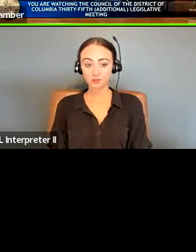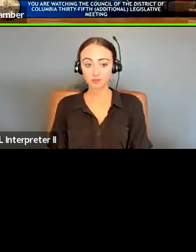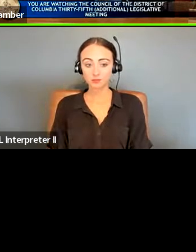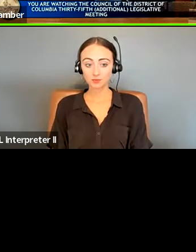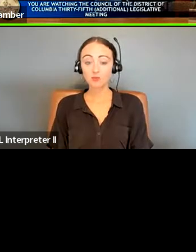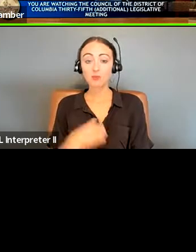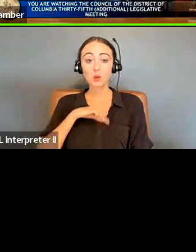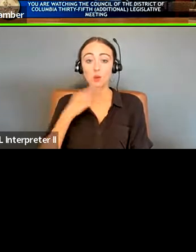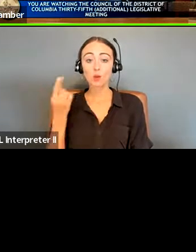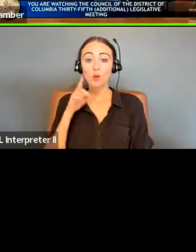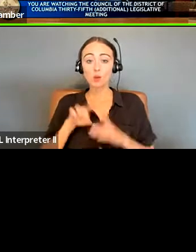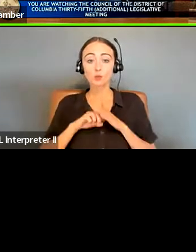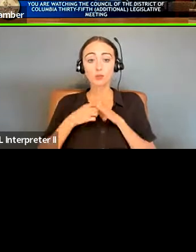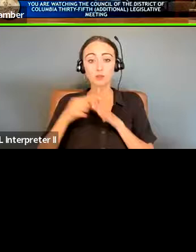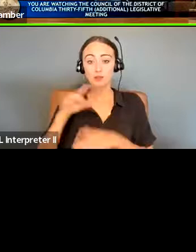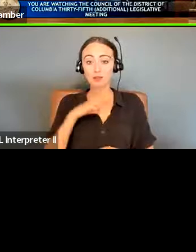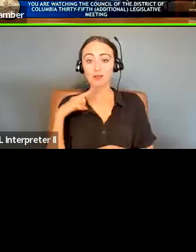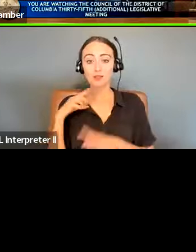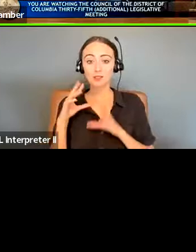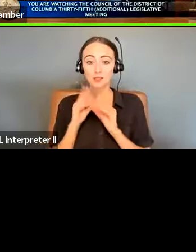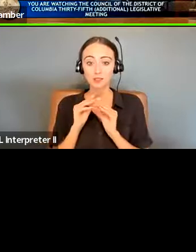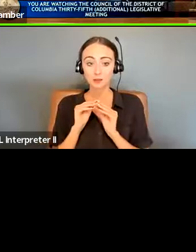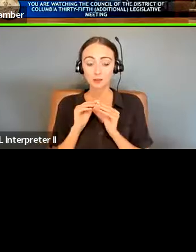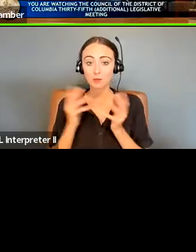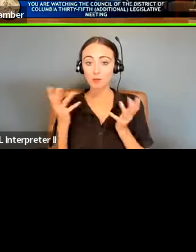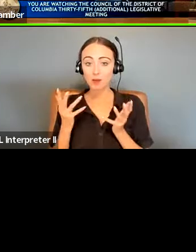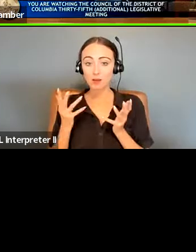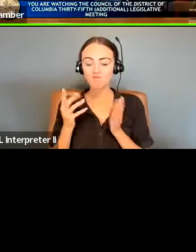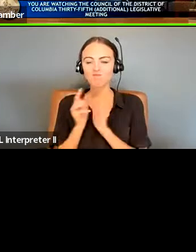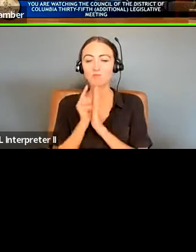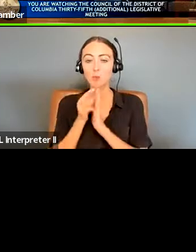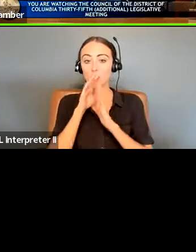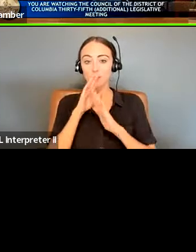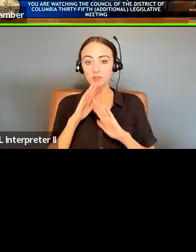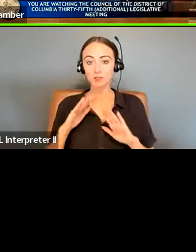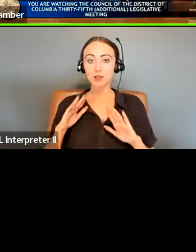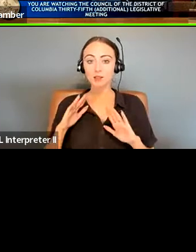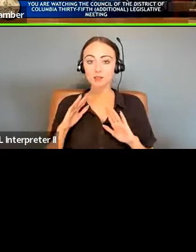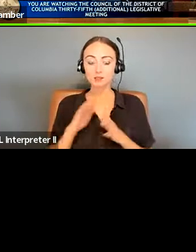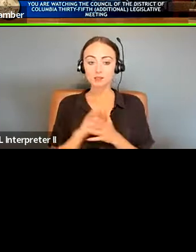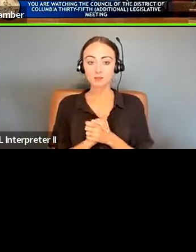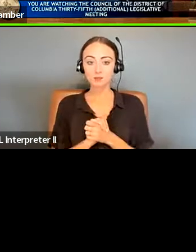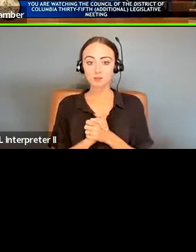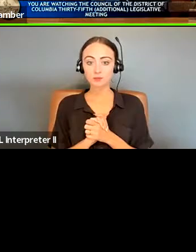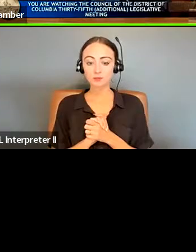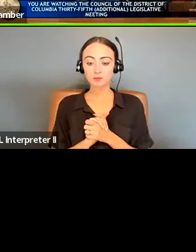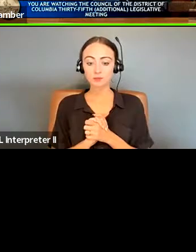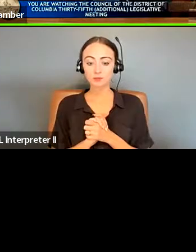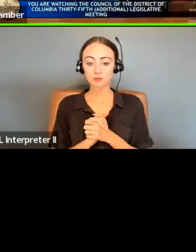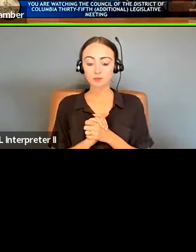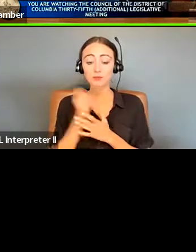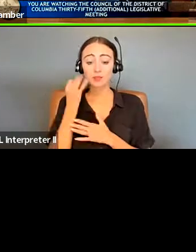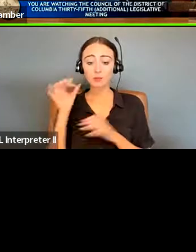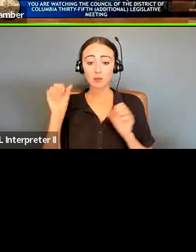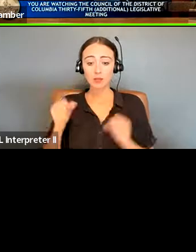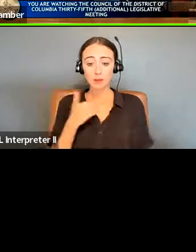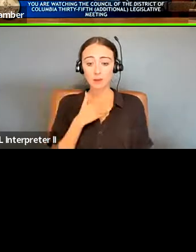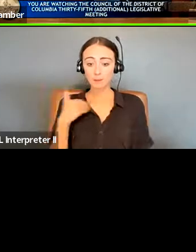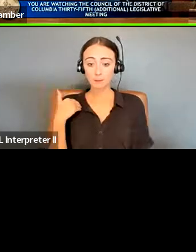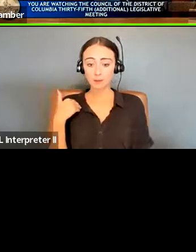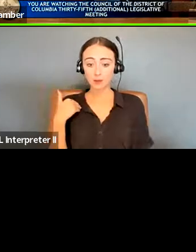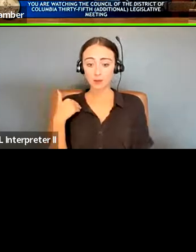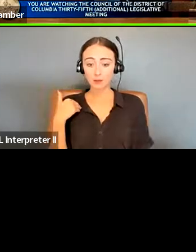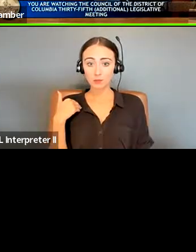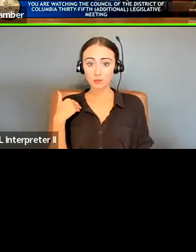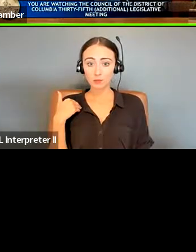We always begin our legislative meetings with a moment of silence. So if we could, members and those in the